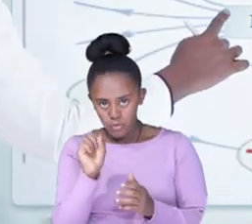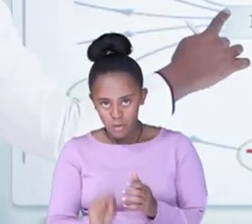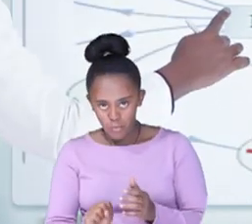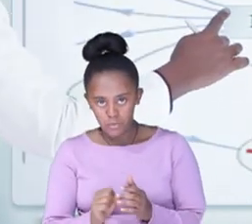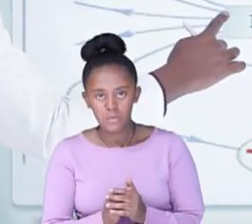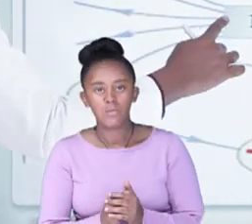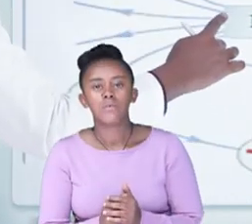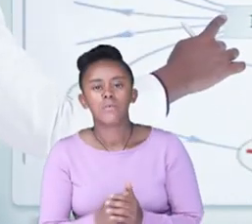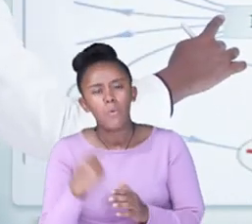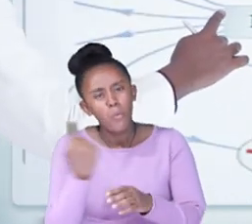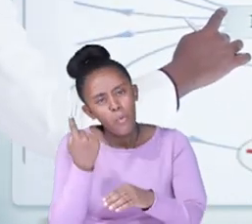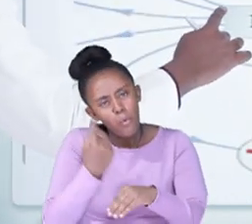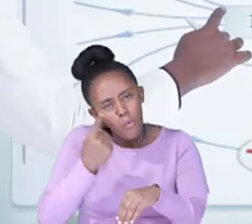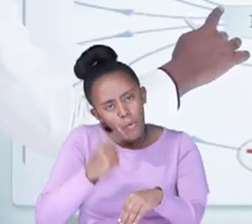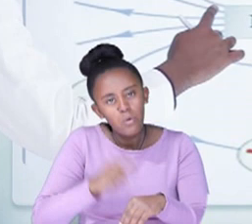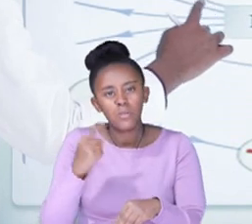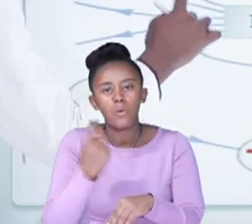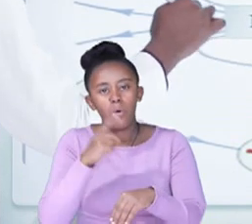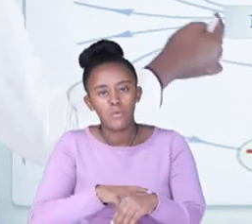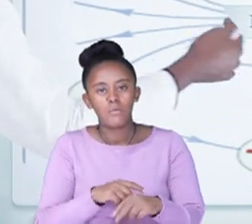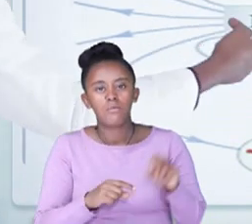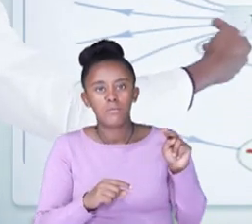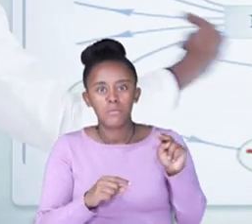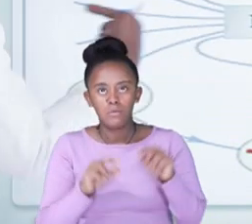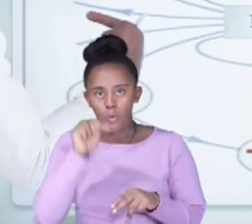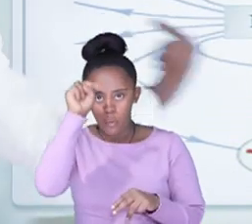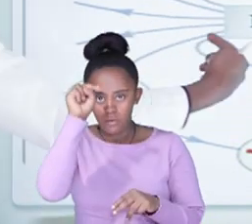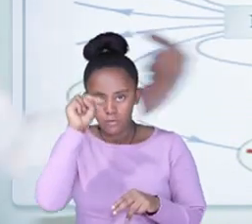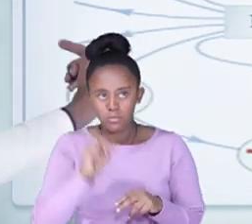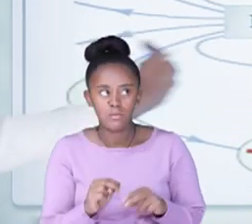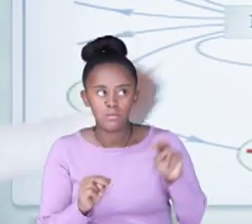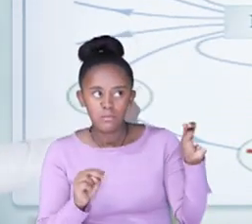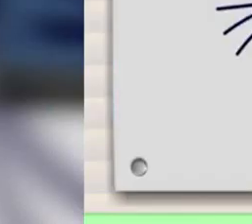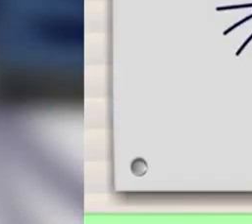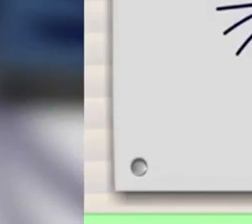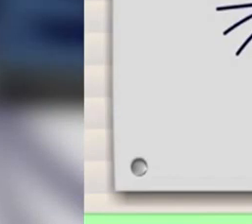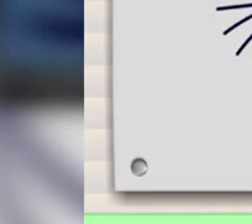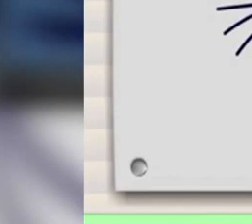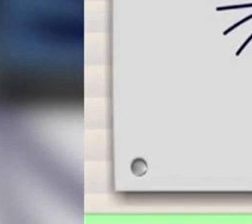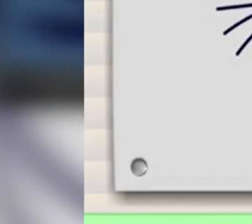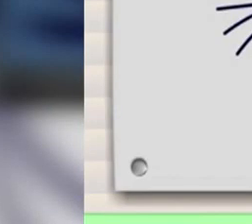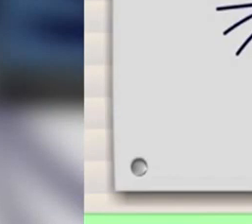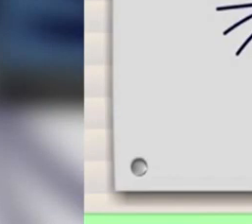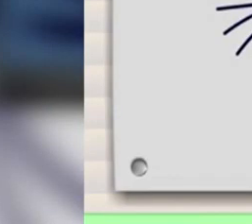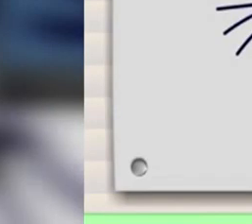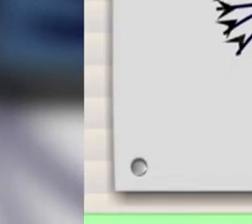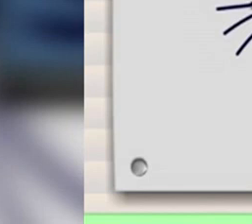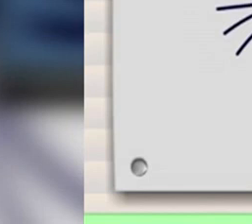field lines should always be drawn from north. They radiate out from north and run